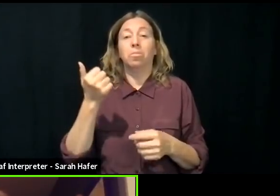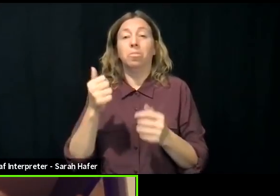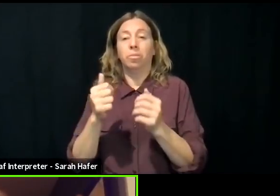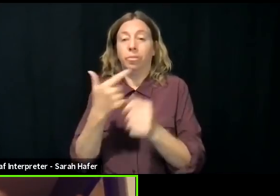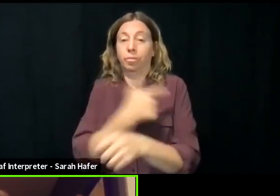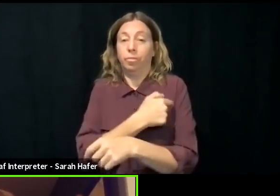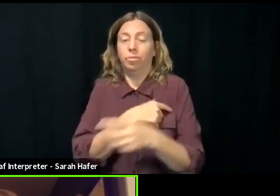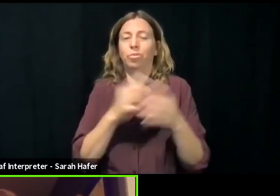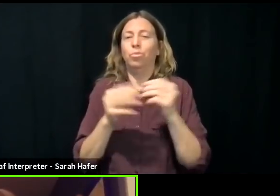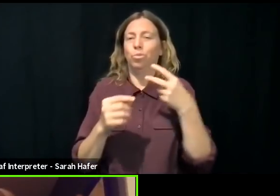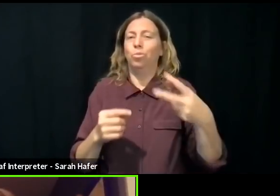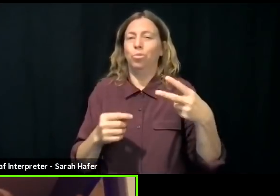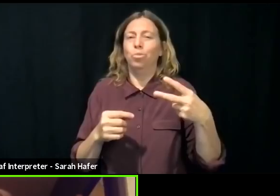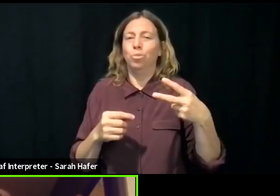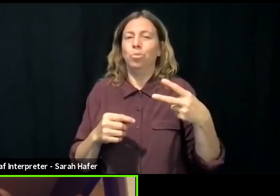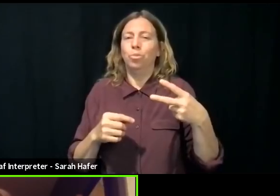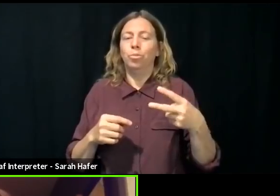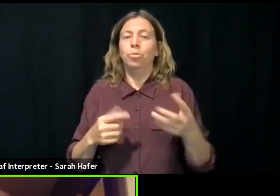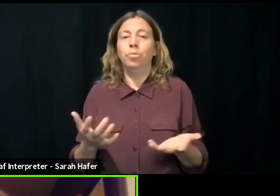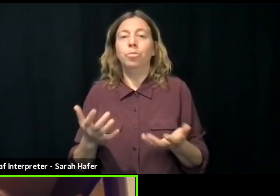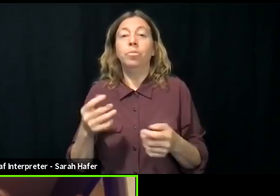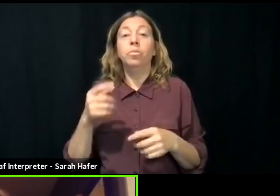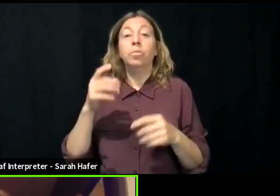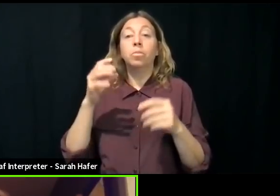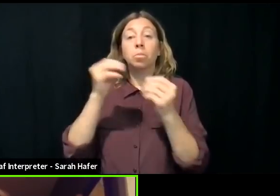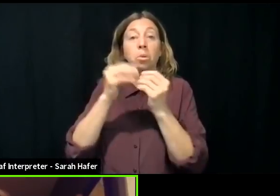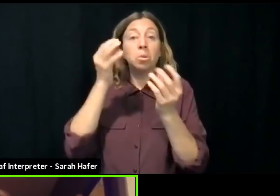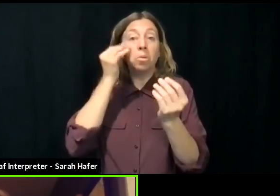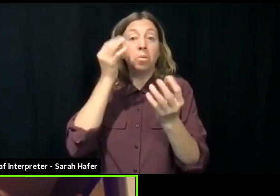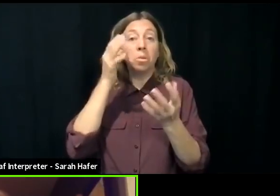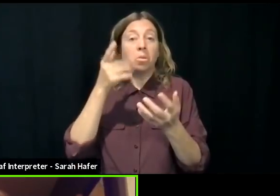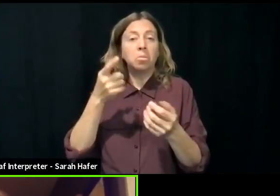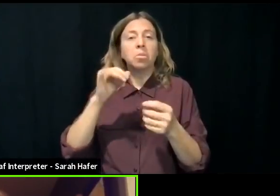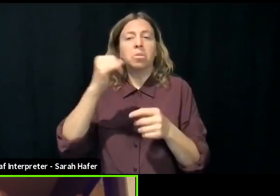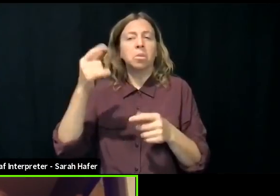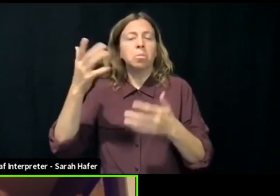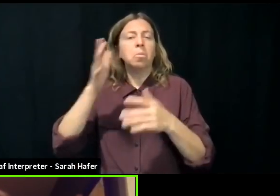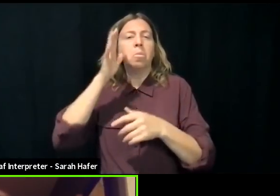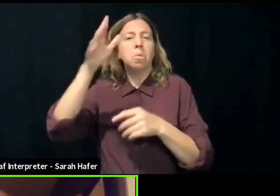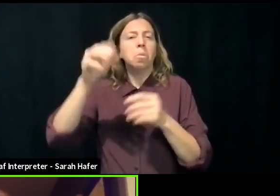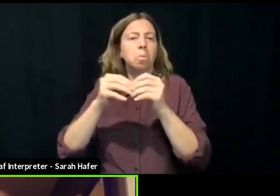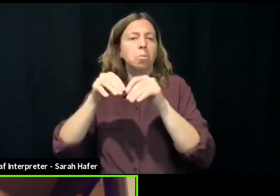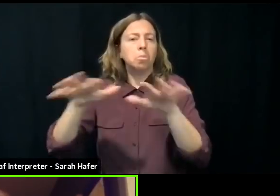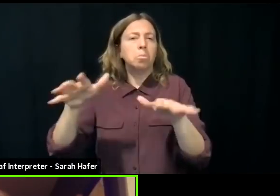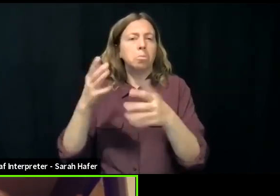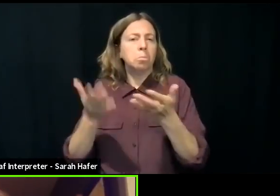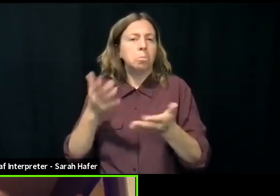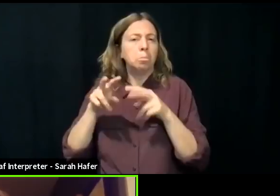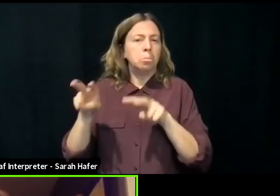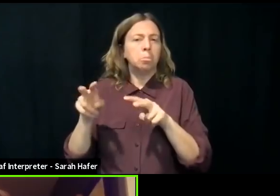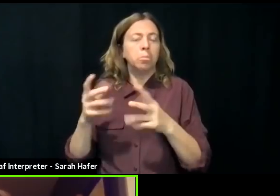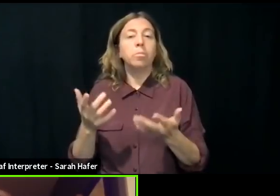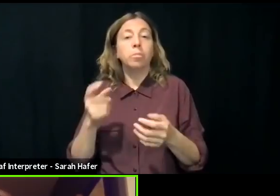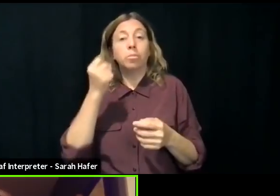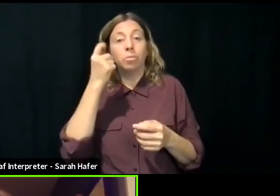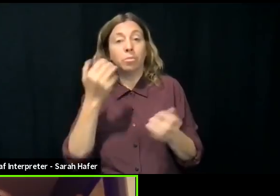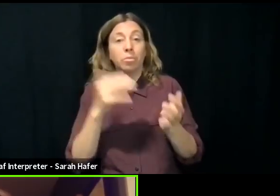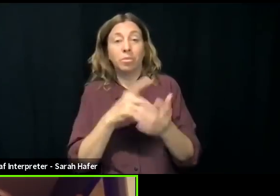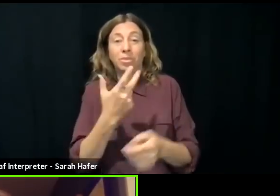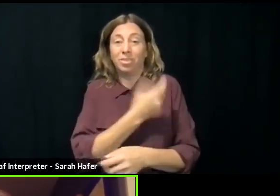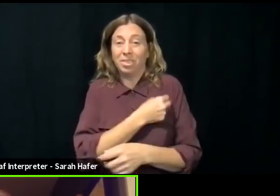Johnson vaccine, and vaccines are your most effective way of protecting yourself. So get a vaccine when you're eligible. Talk